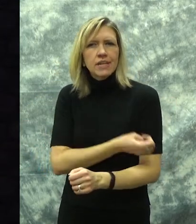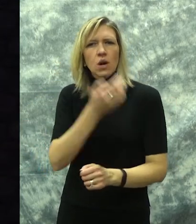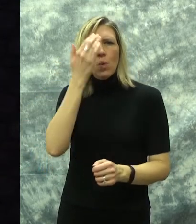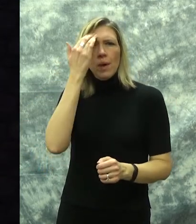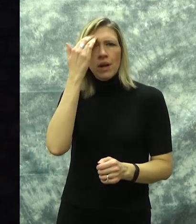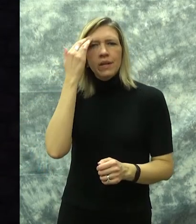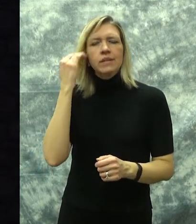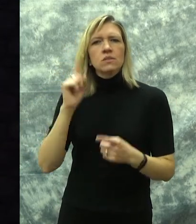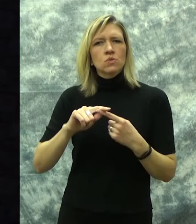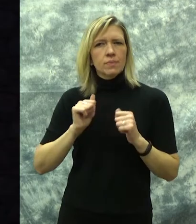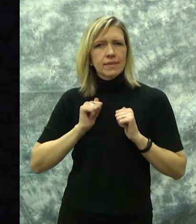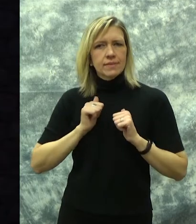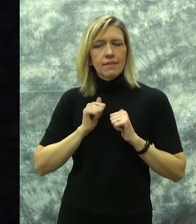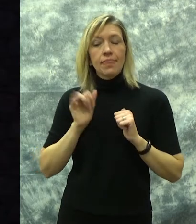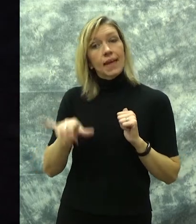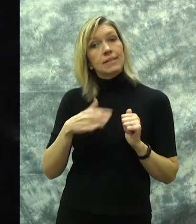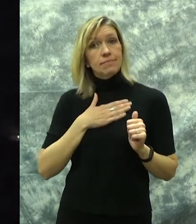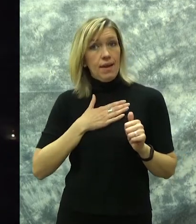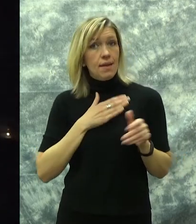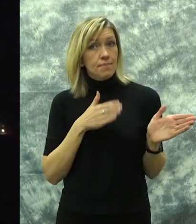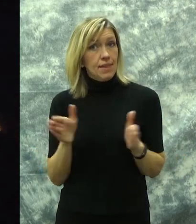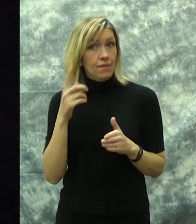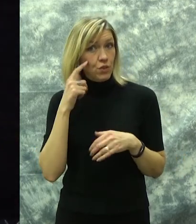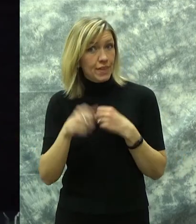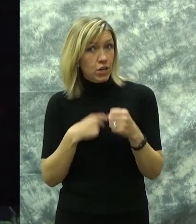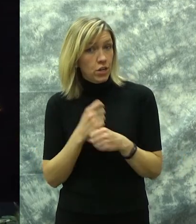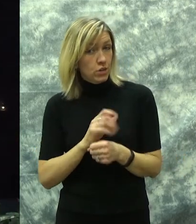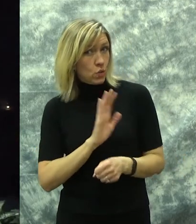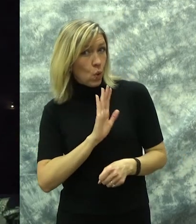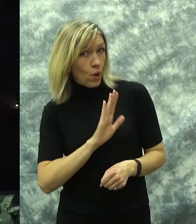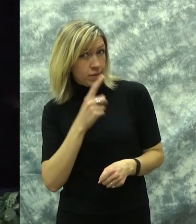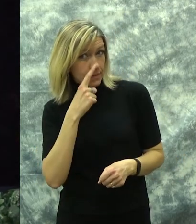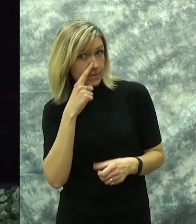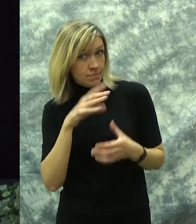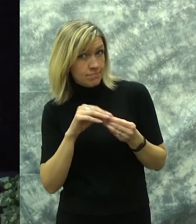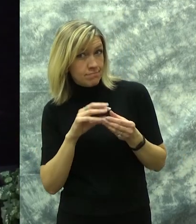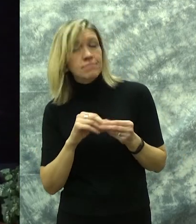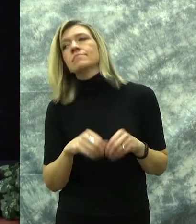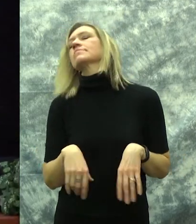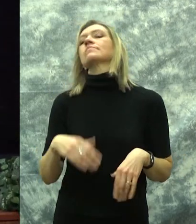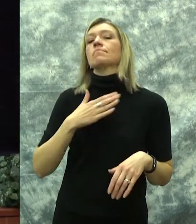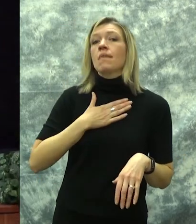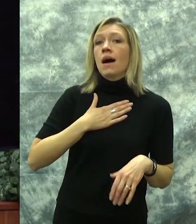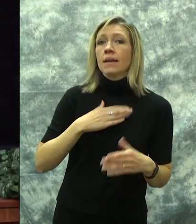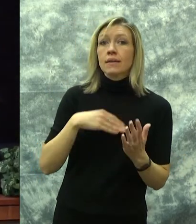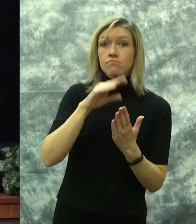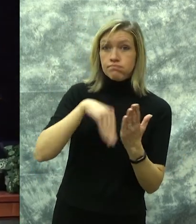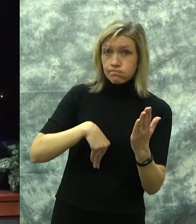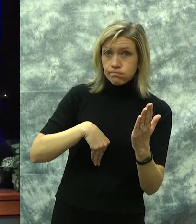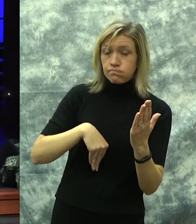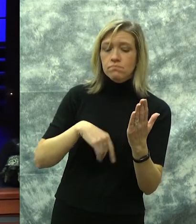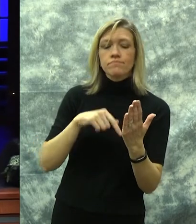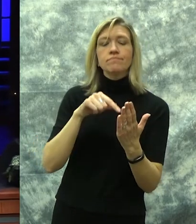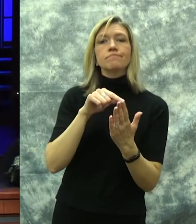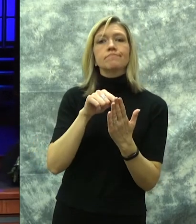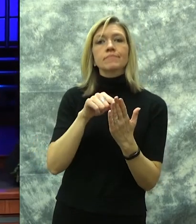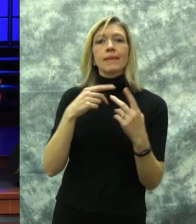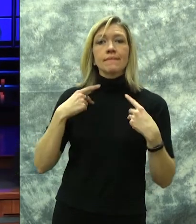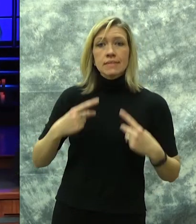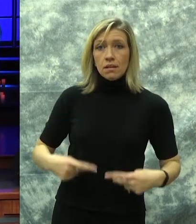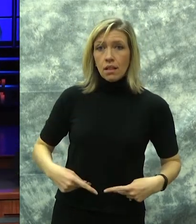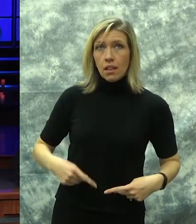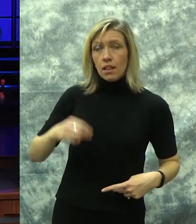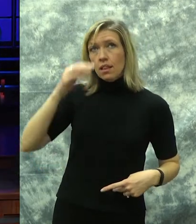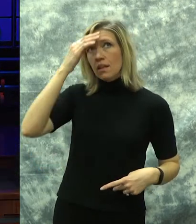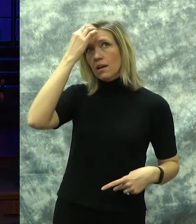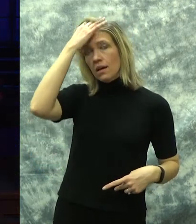what is on mine. What's on yours? Beautiful. Well, mine, when I filled the form out physically, I use this time. I have been